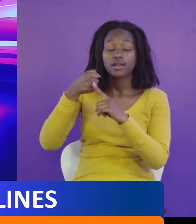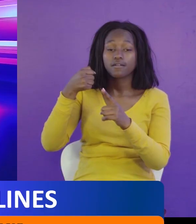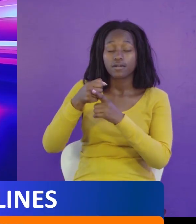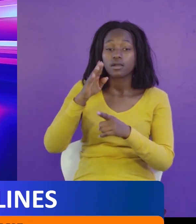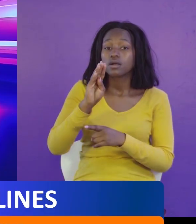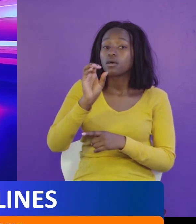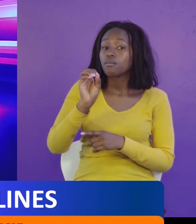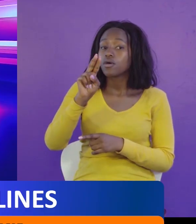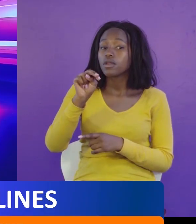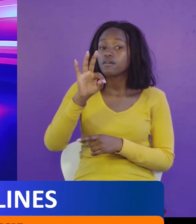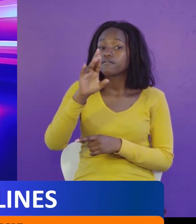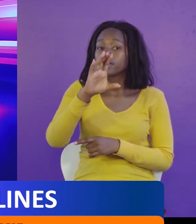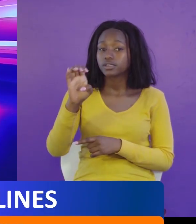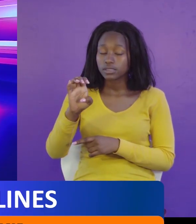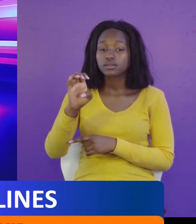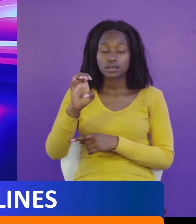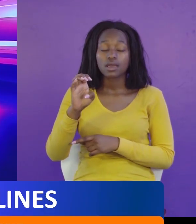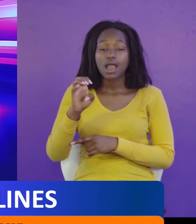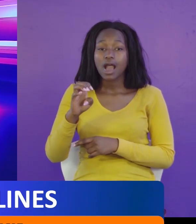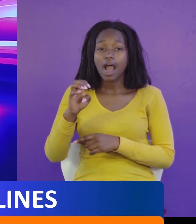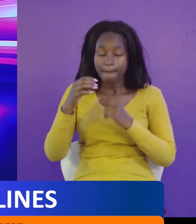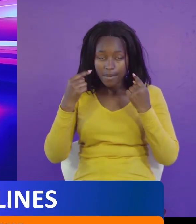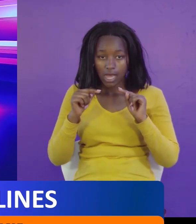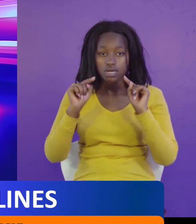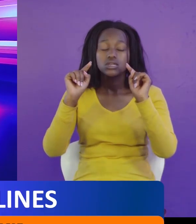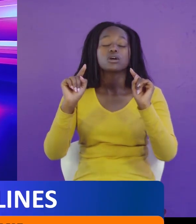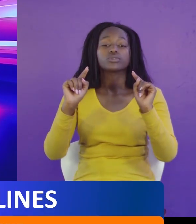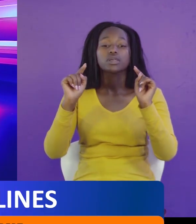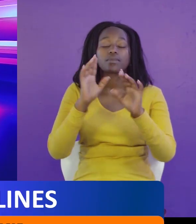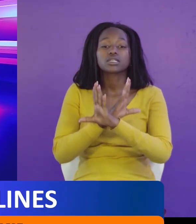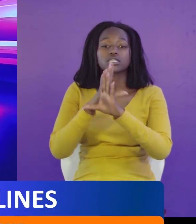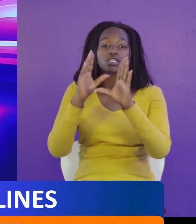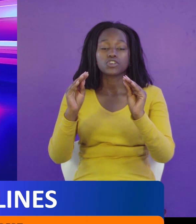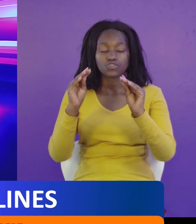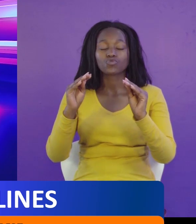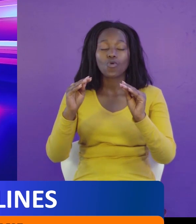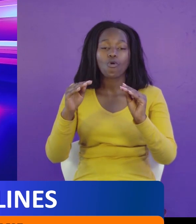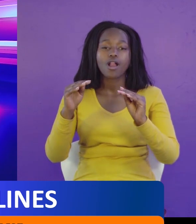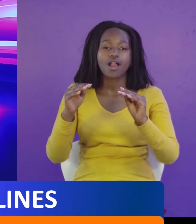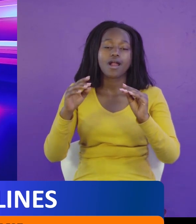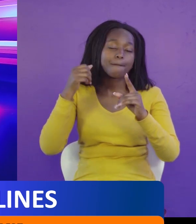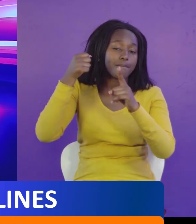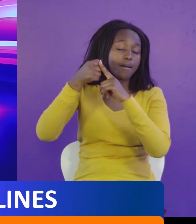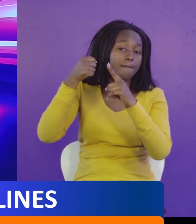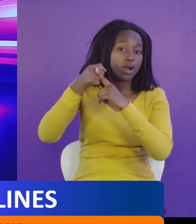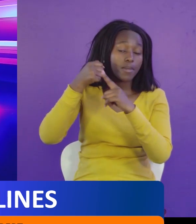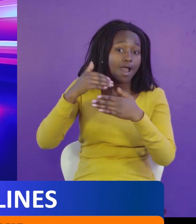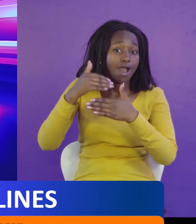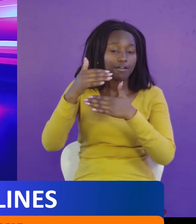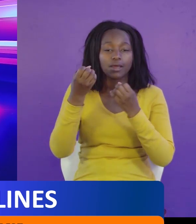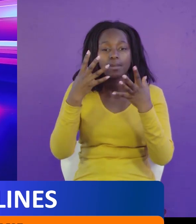officially launched his 2027 presidential bid after years in activism and social